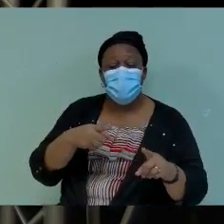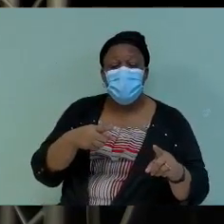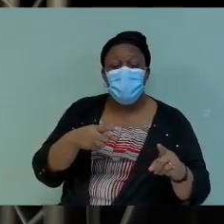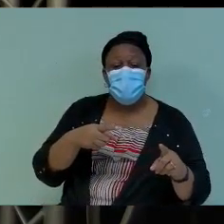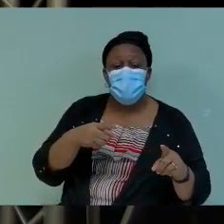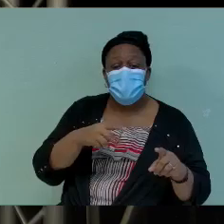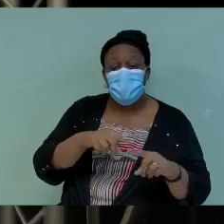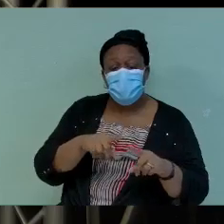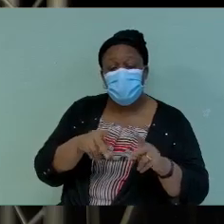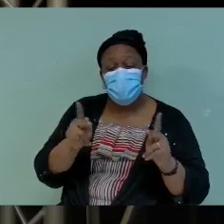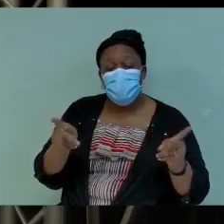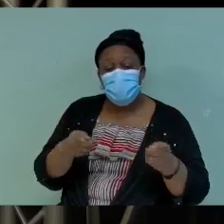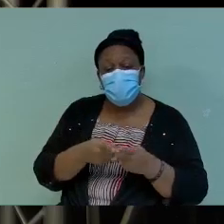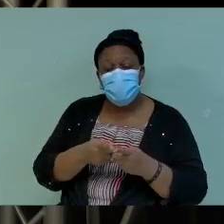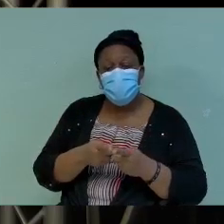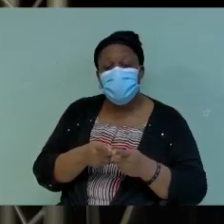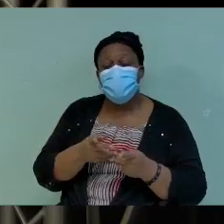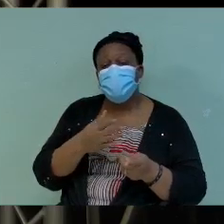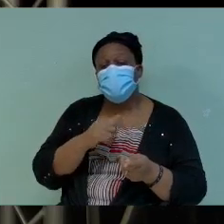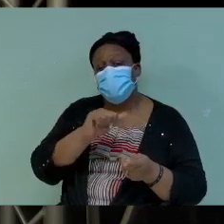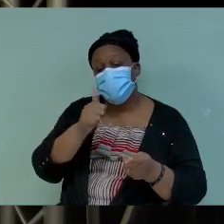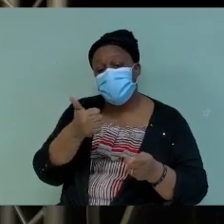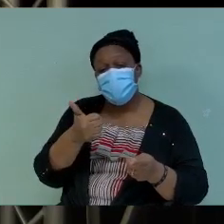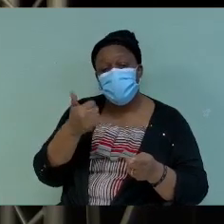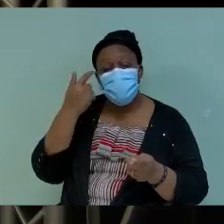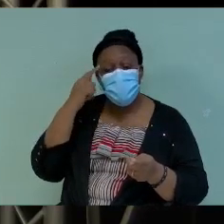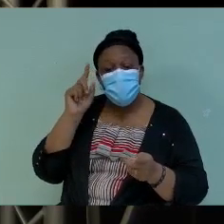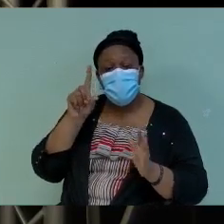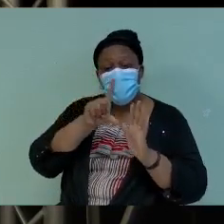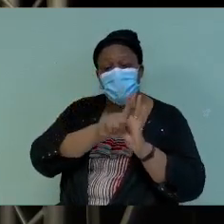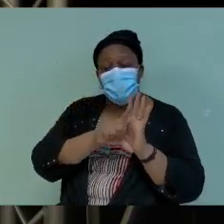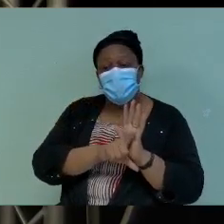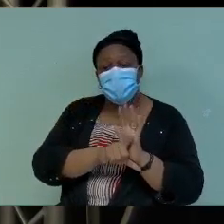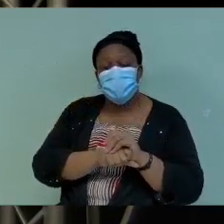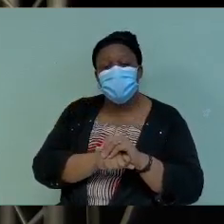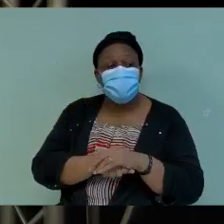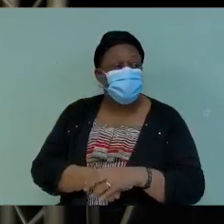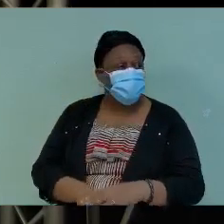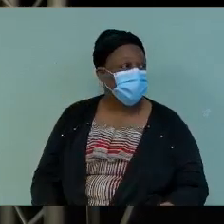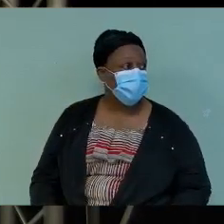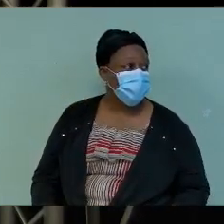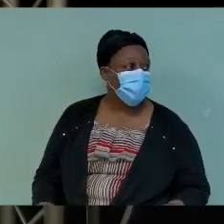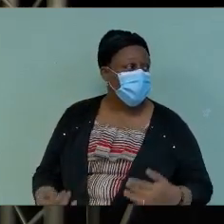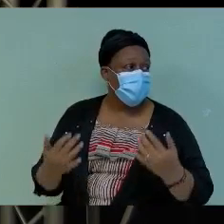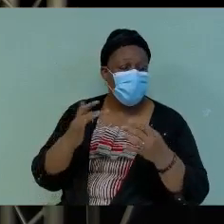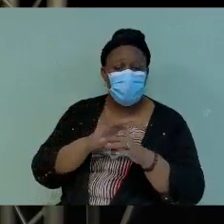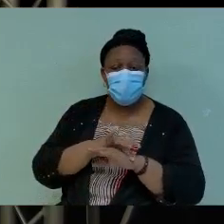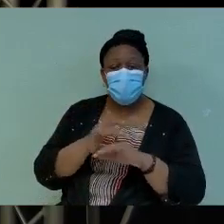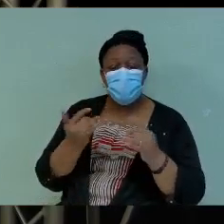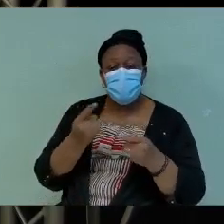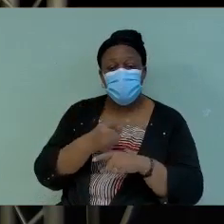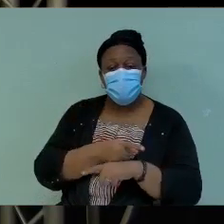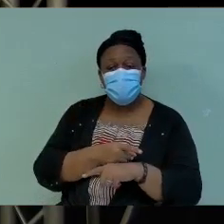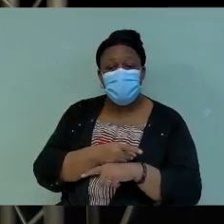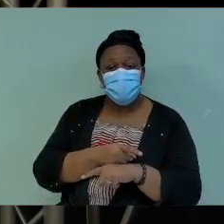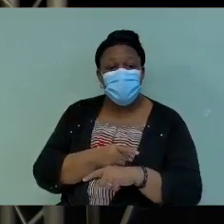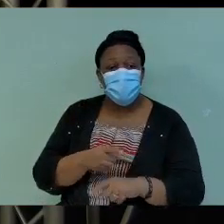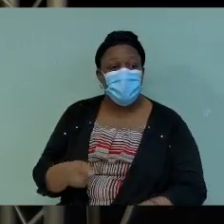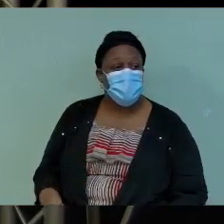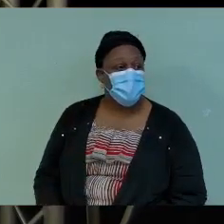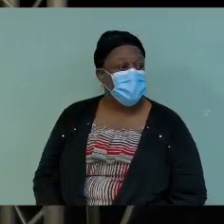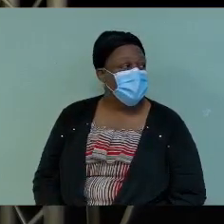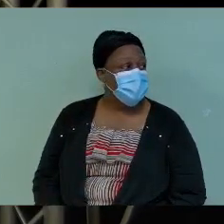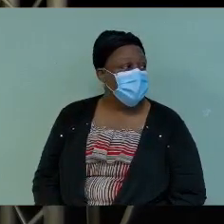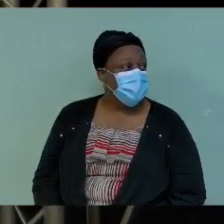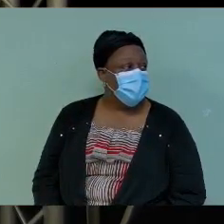also law enforcement related. Earlier today, persons would have heard in the East